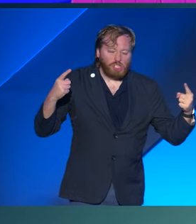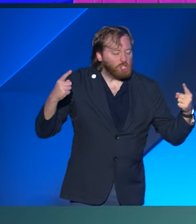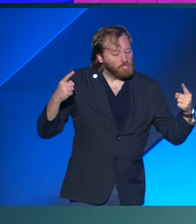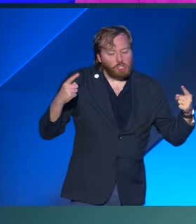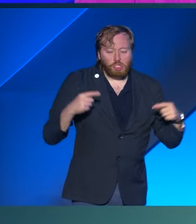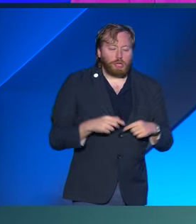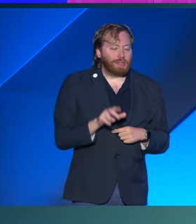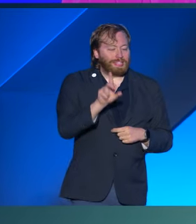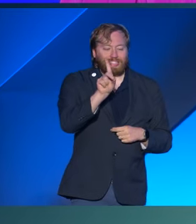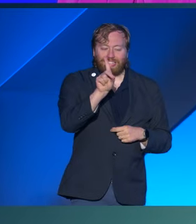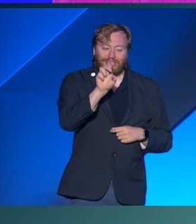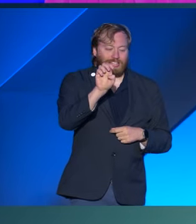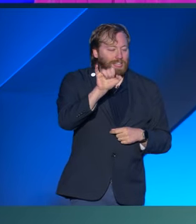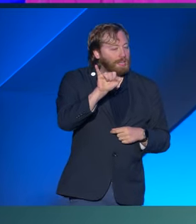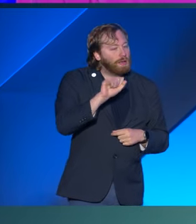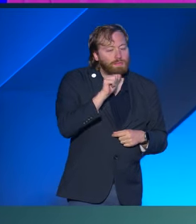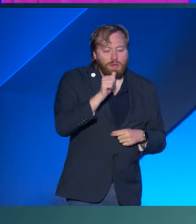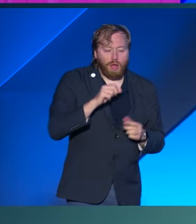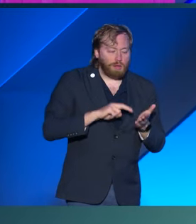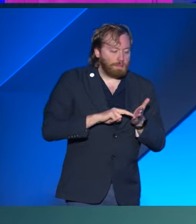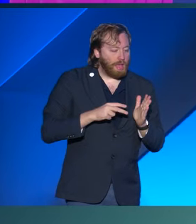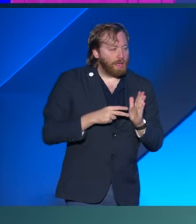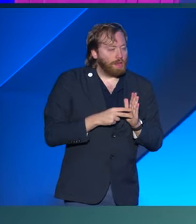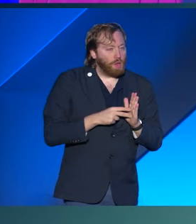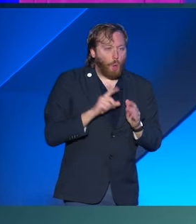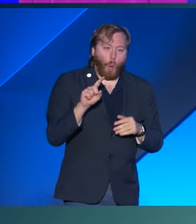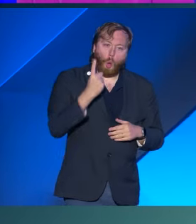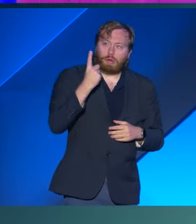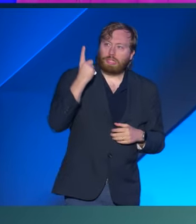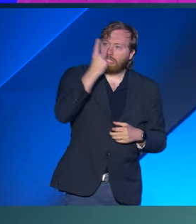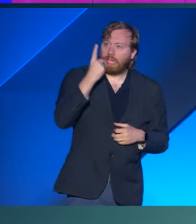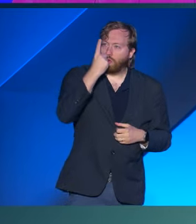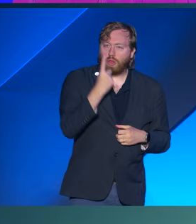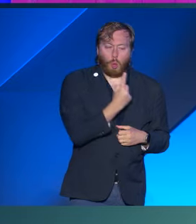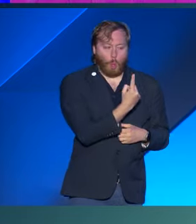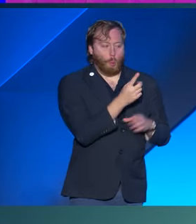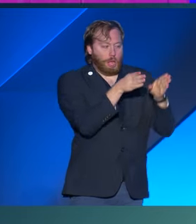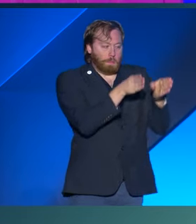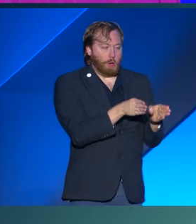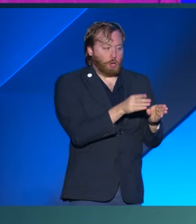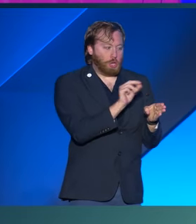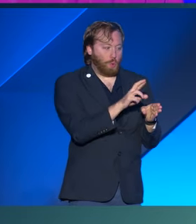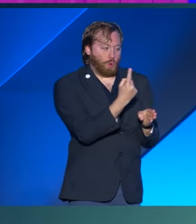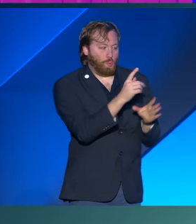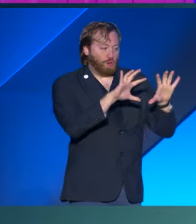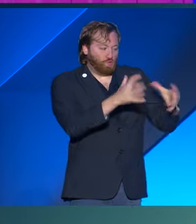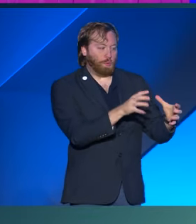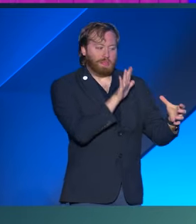DEI is not only considerate of one person's or one group's experience.